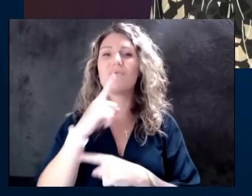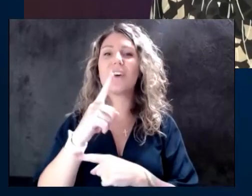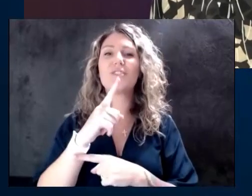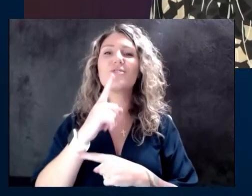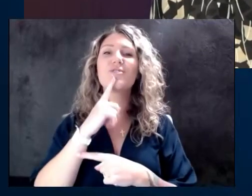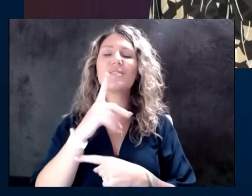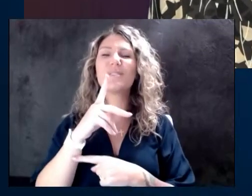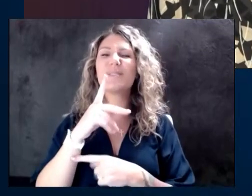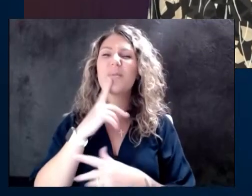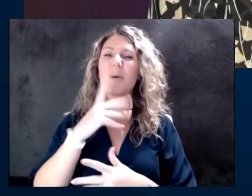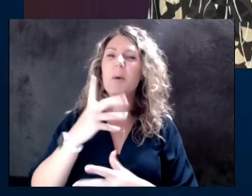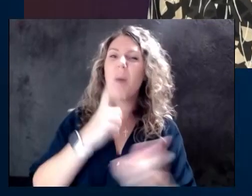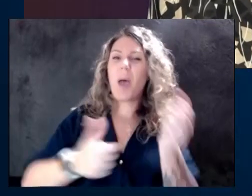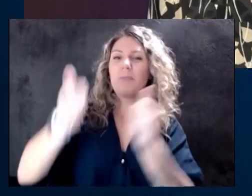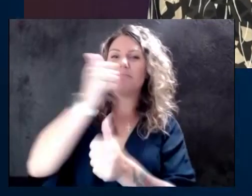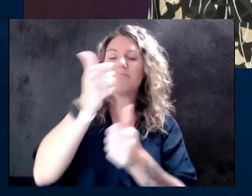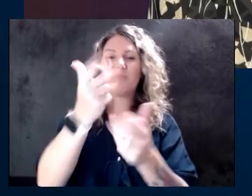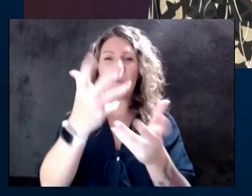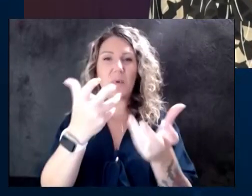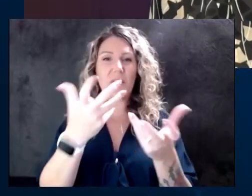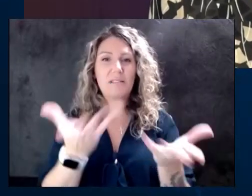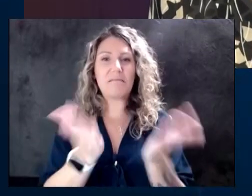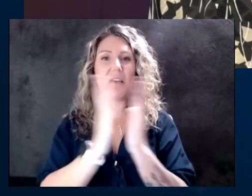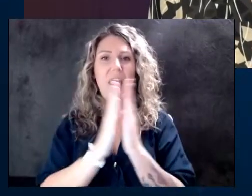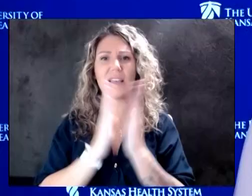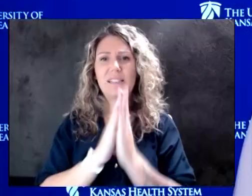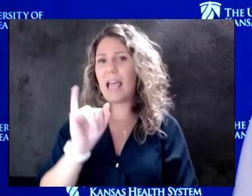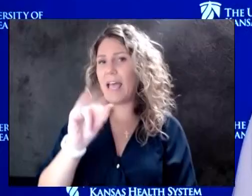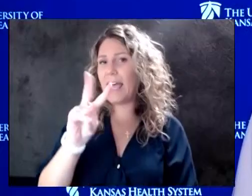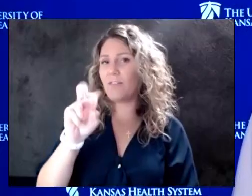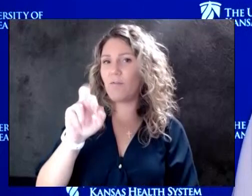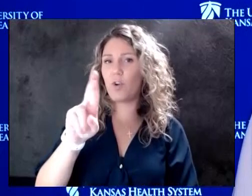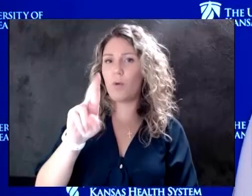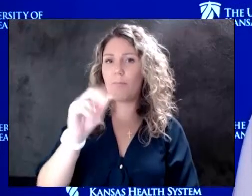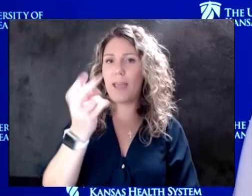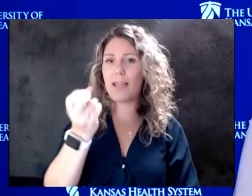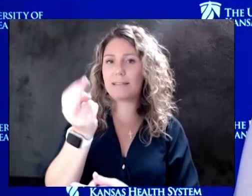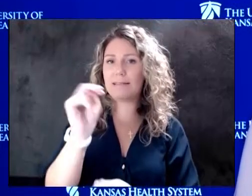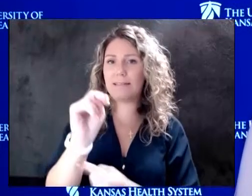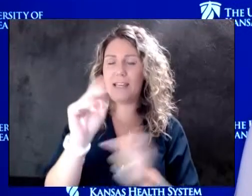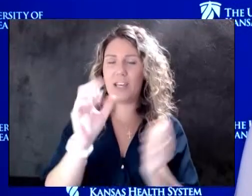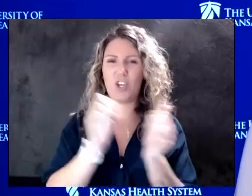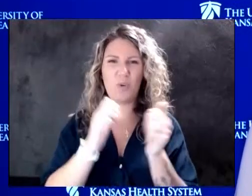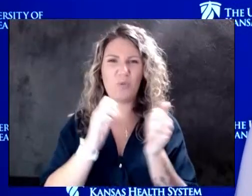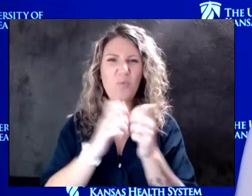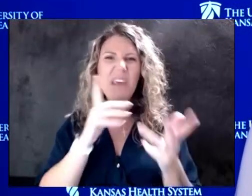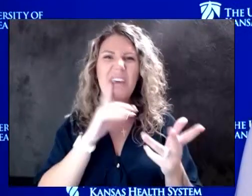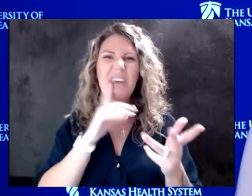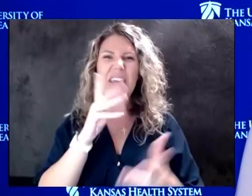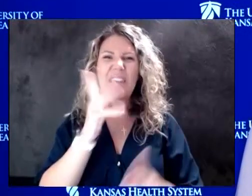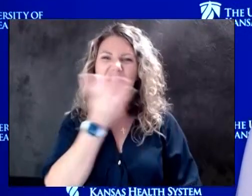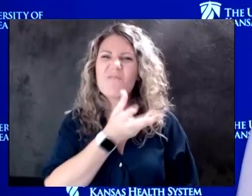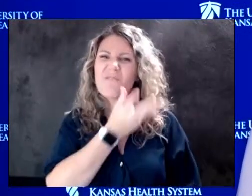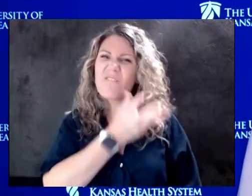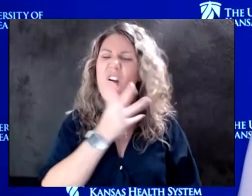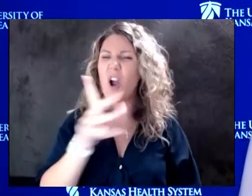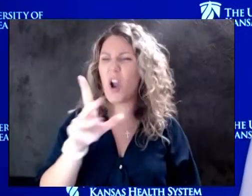it in here. This ivermectin nonsense that's going on with this livestock dewormer that people are apparently